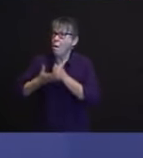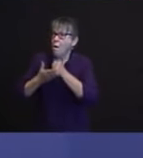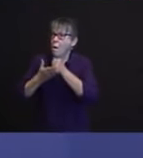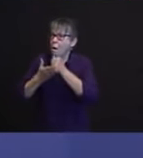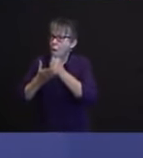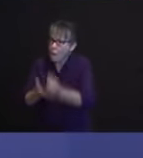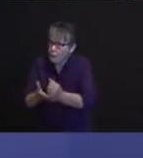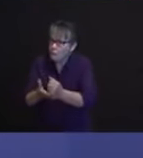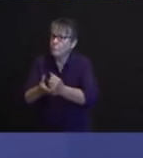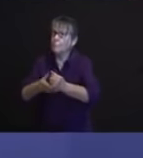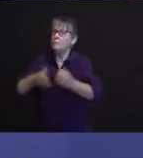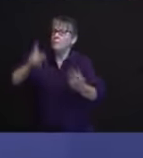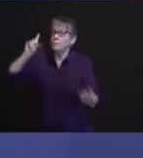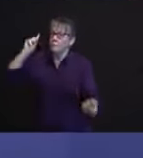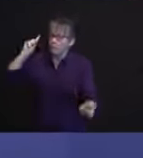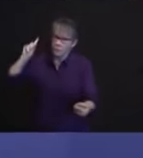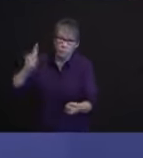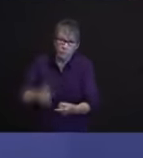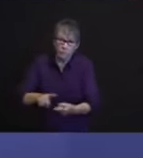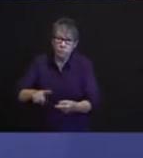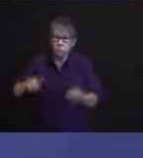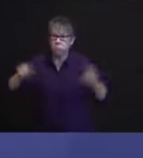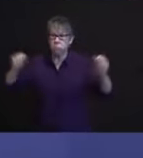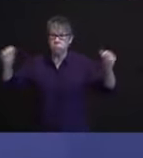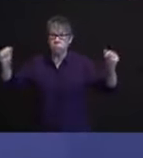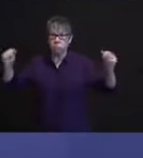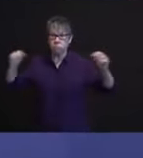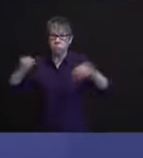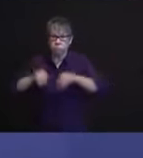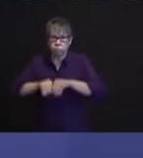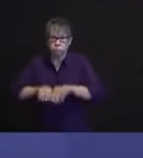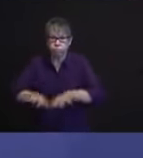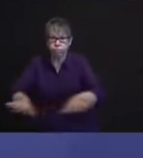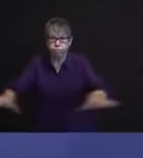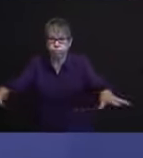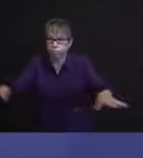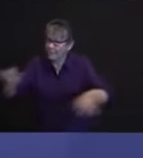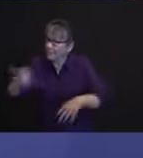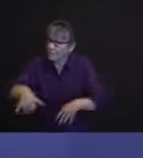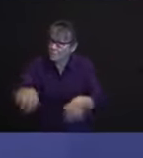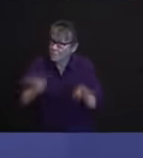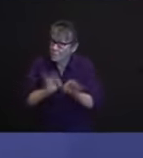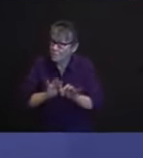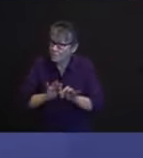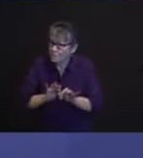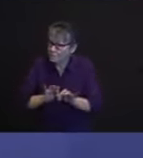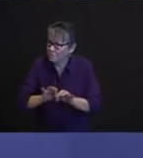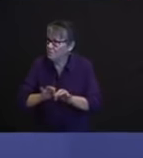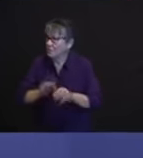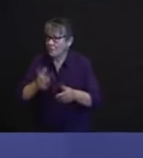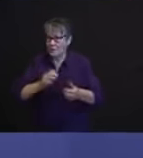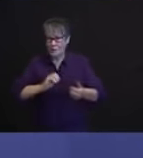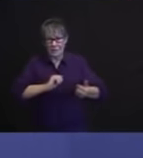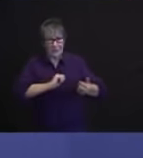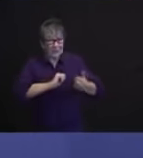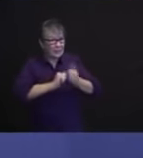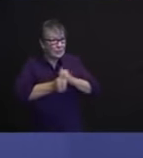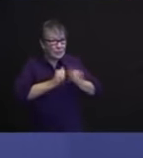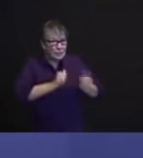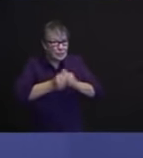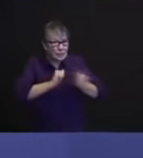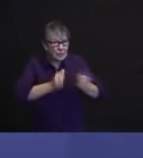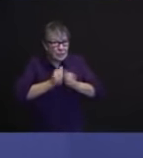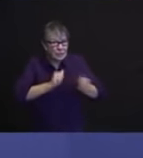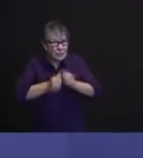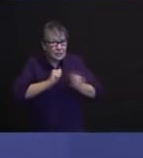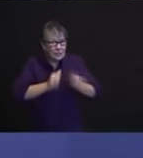outbreaks related to these activities. For example, there have been 20 outbreaks and more than 100 cases tied to youth hockey.